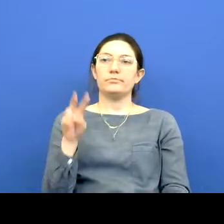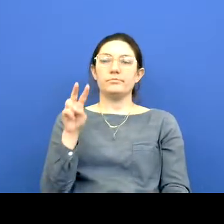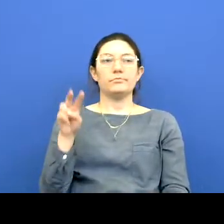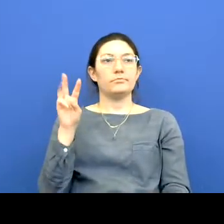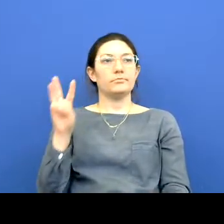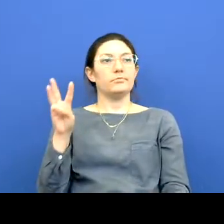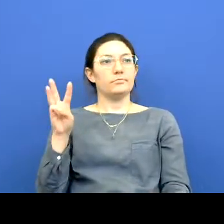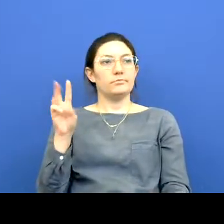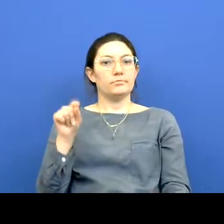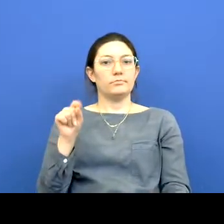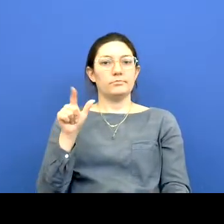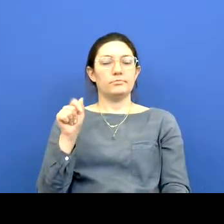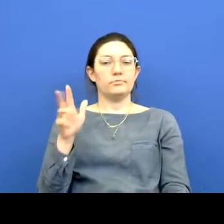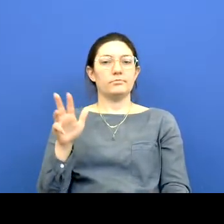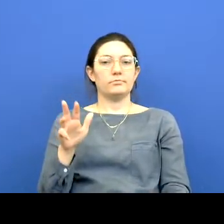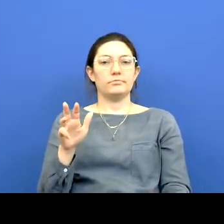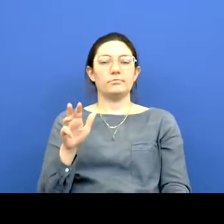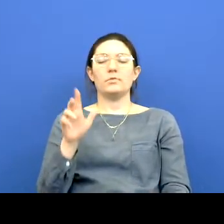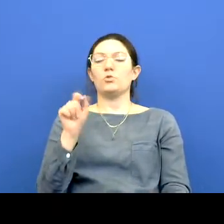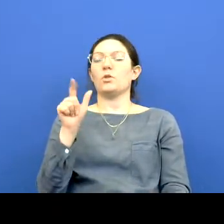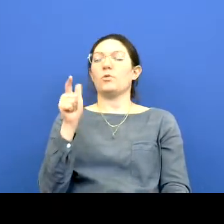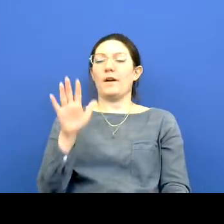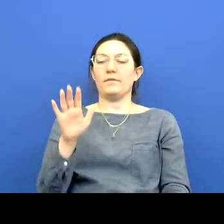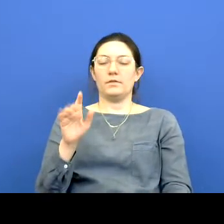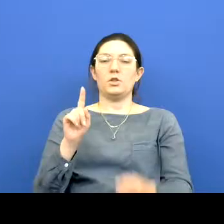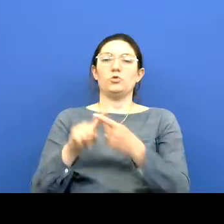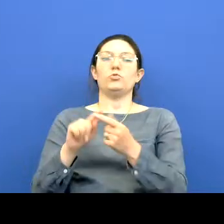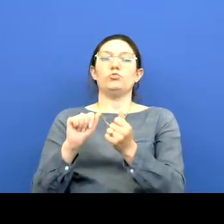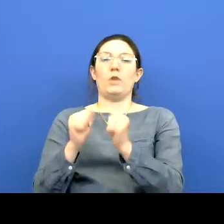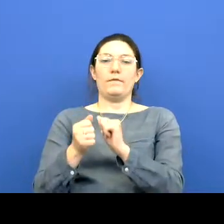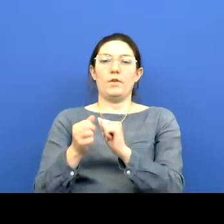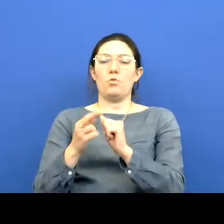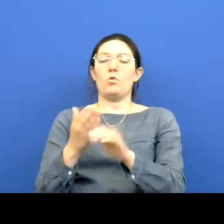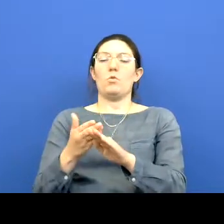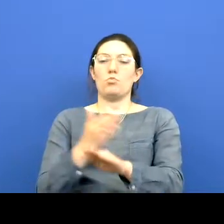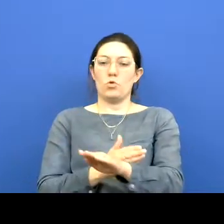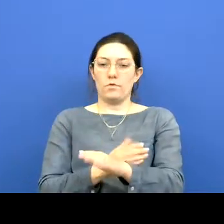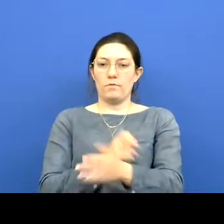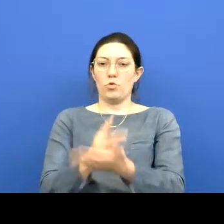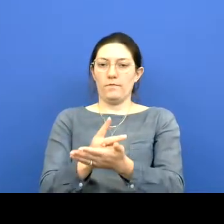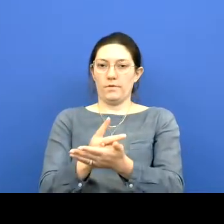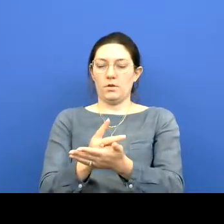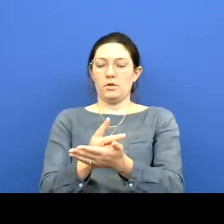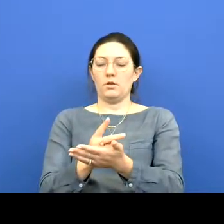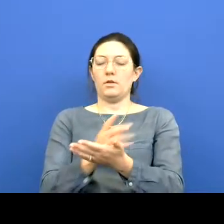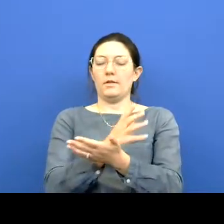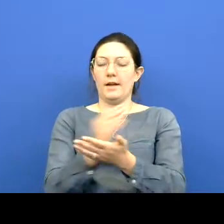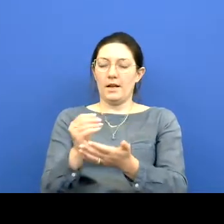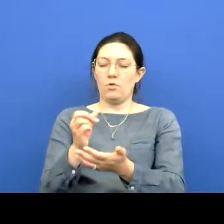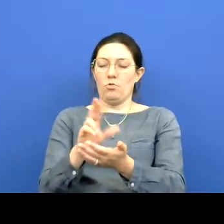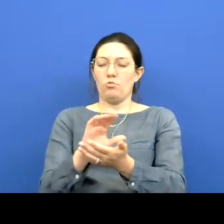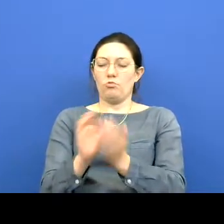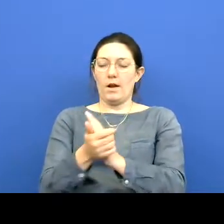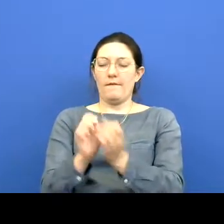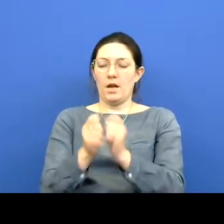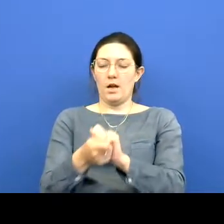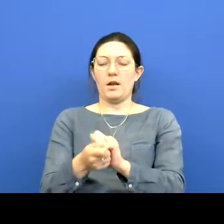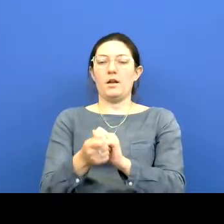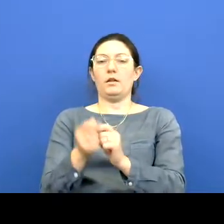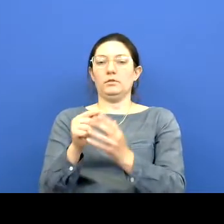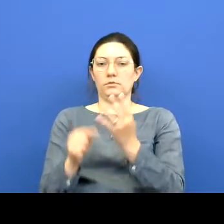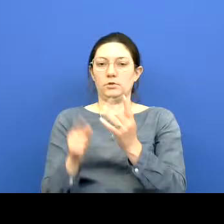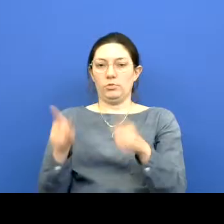10-226, 2025 to ratify and or, I'm sorry, to approve and or ratify the following